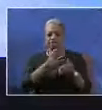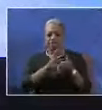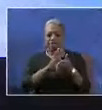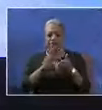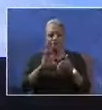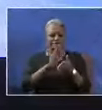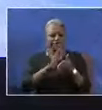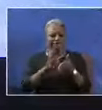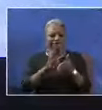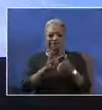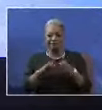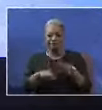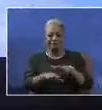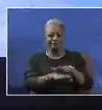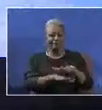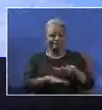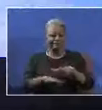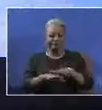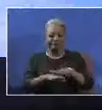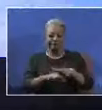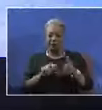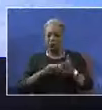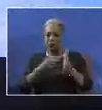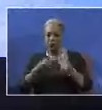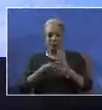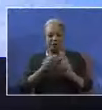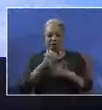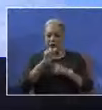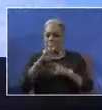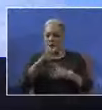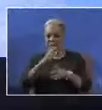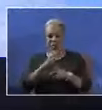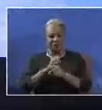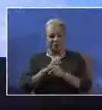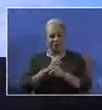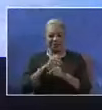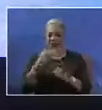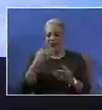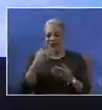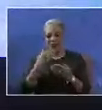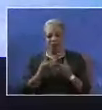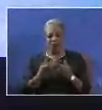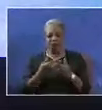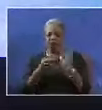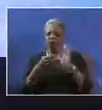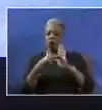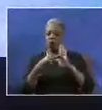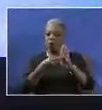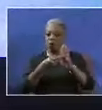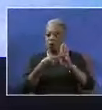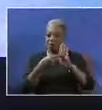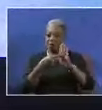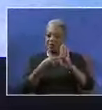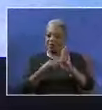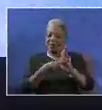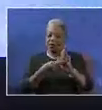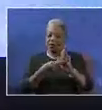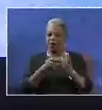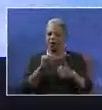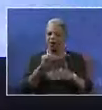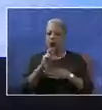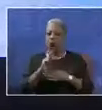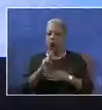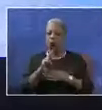are undercounted, we don't get proper representation, and we don't get proper resources to communities that are in